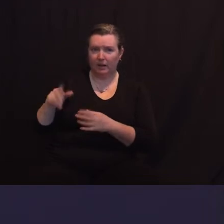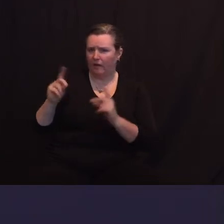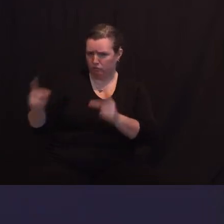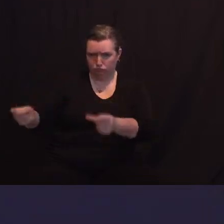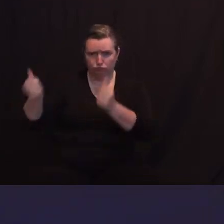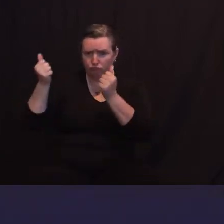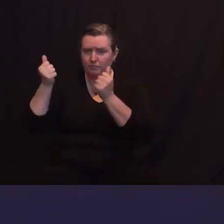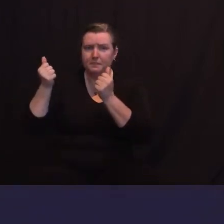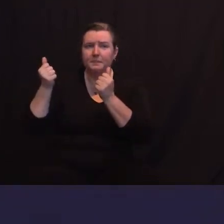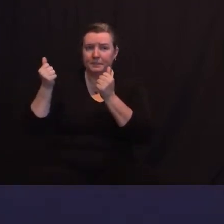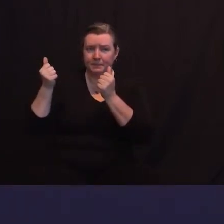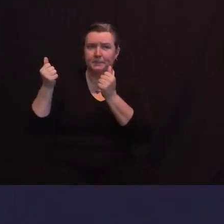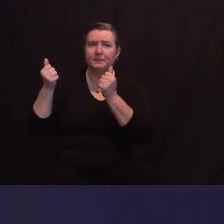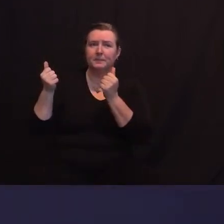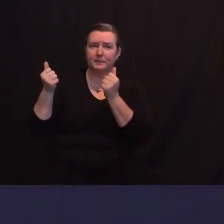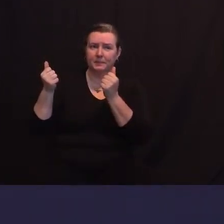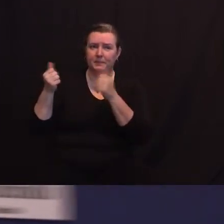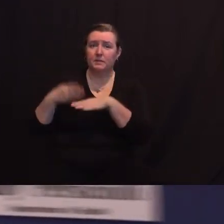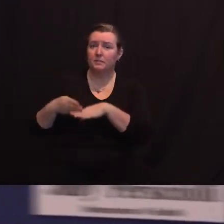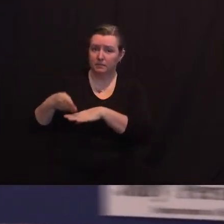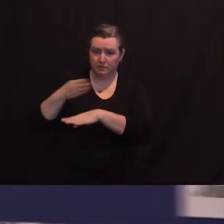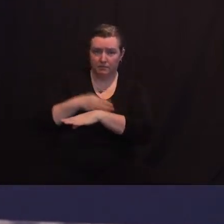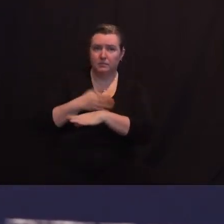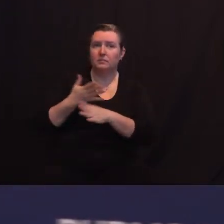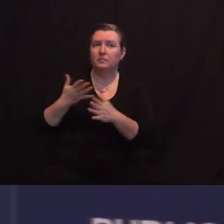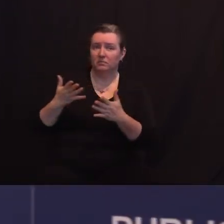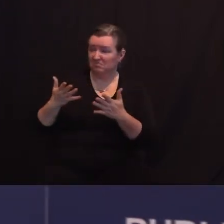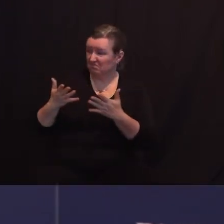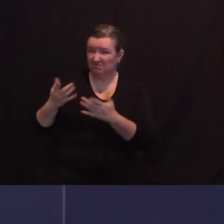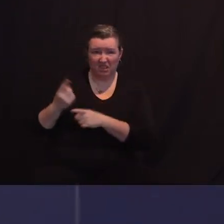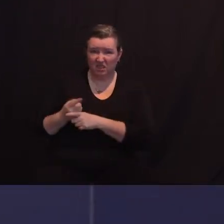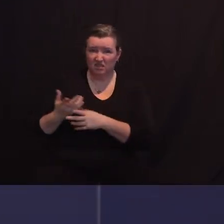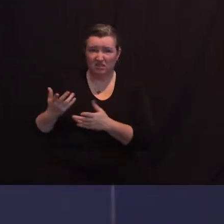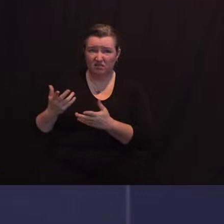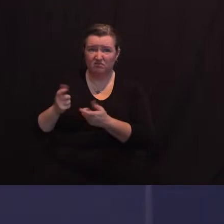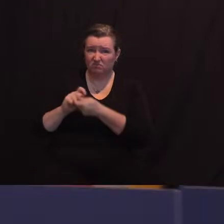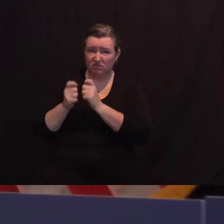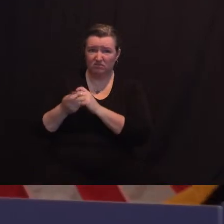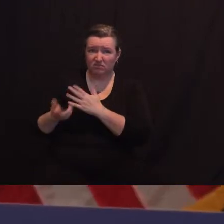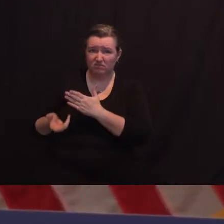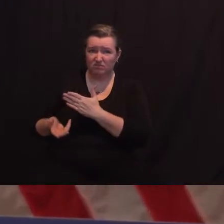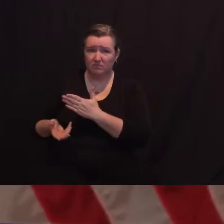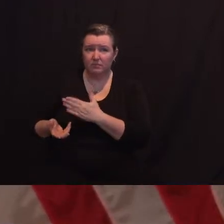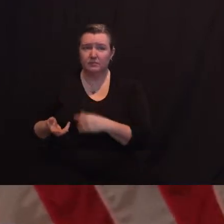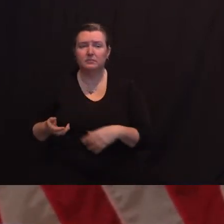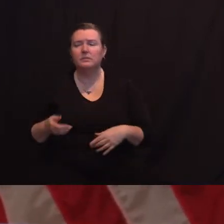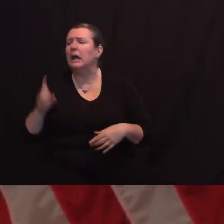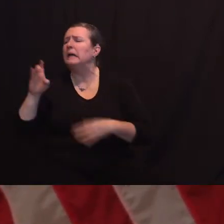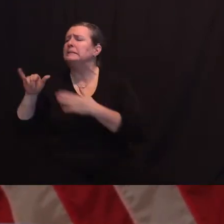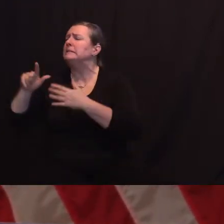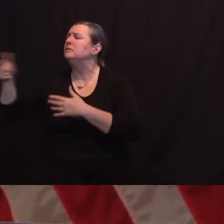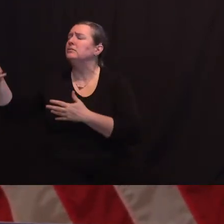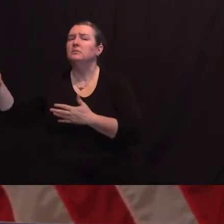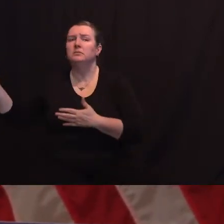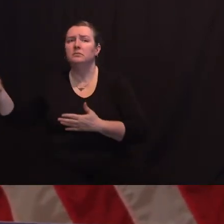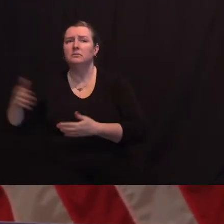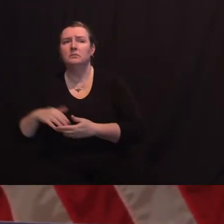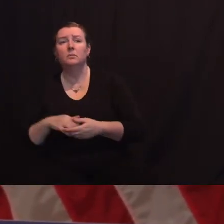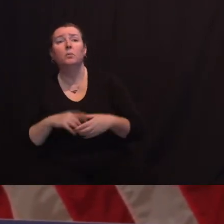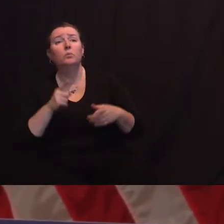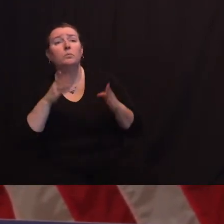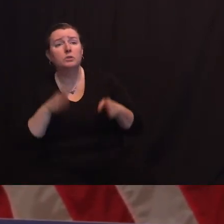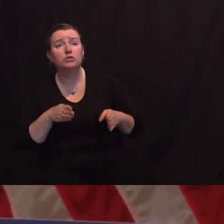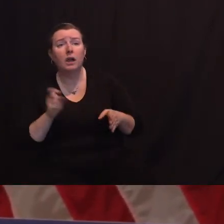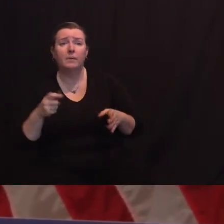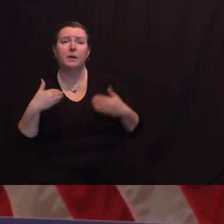Yeah, I mean, this issue of hospitalization has two parts to it. First of all, somebody has to have symptoms and then seek medical